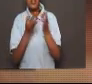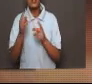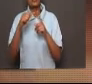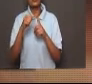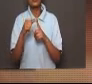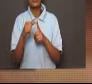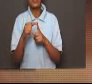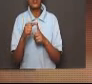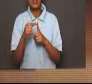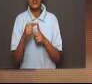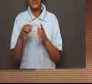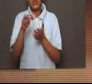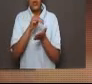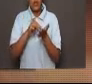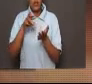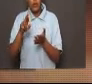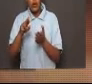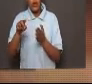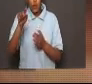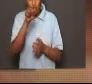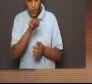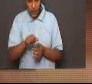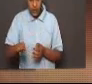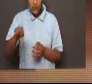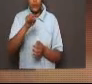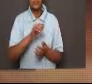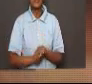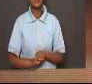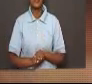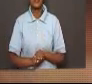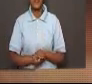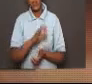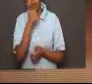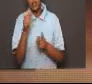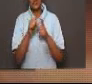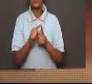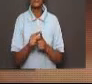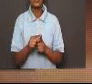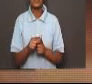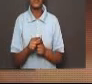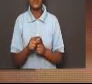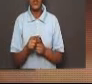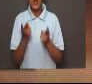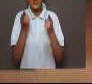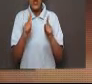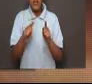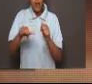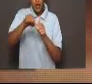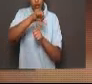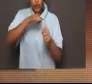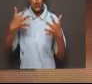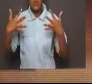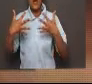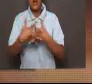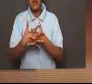to as molecular orbits. In other words, when atoms